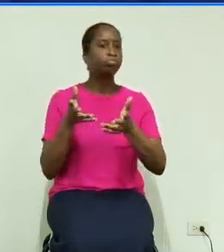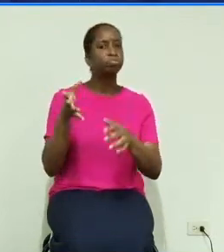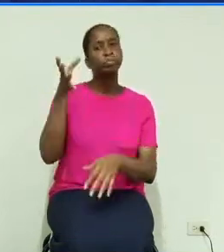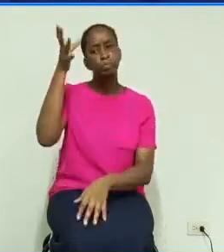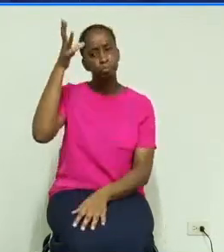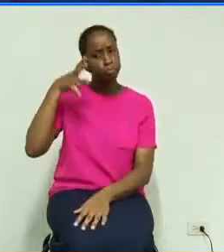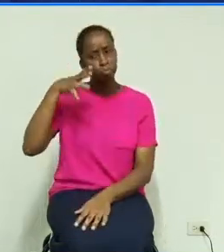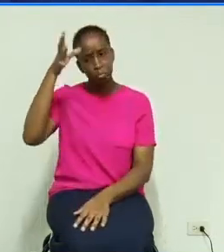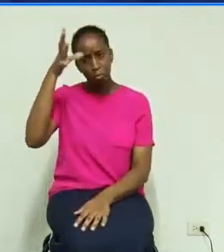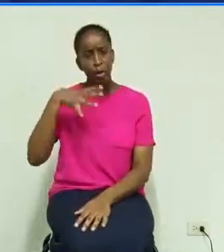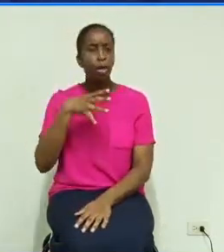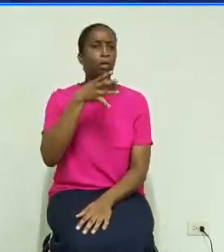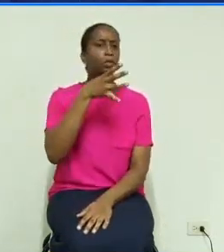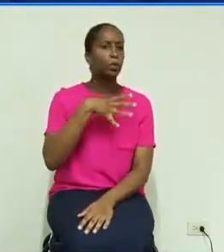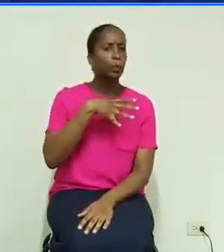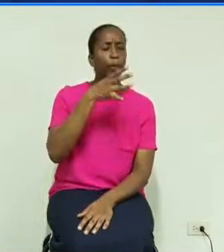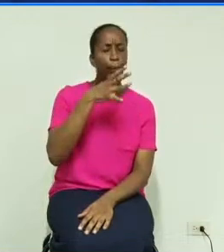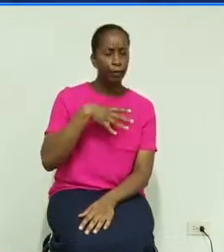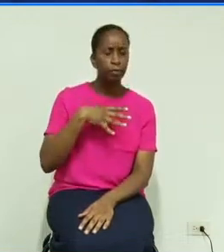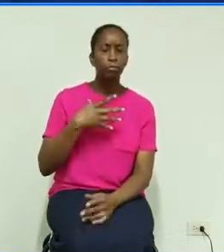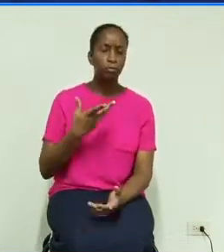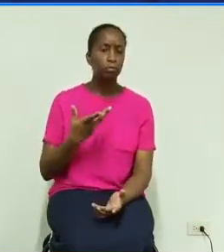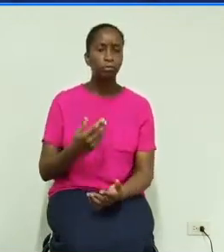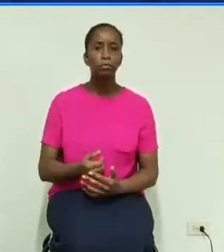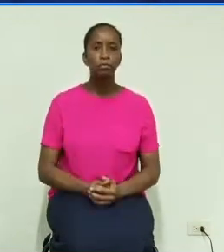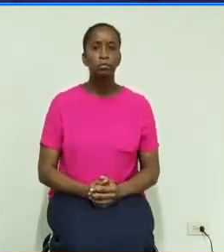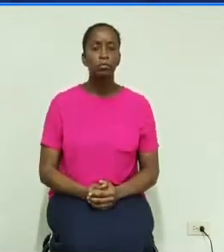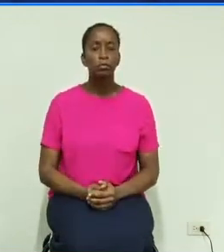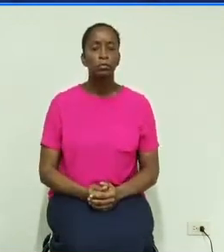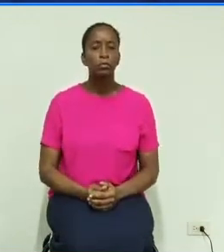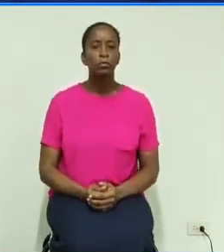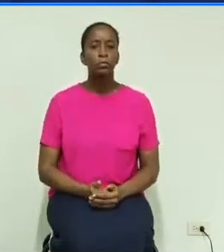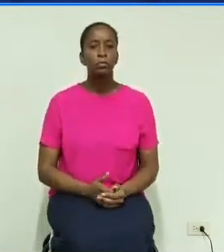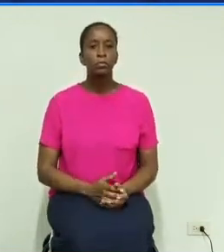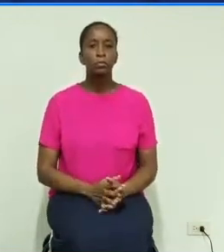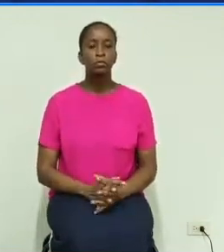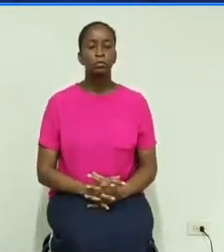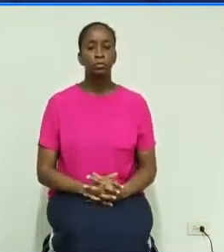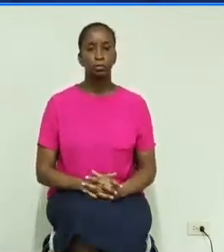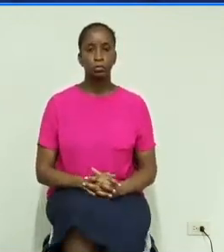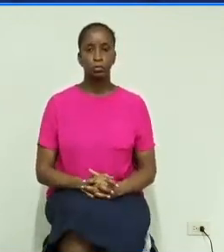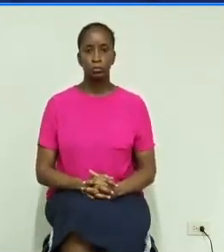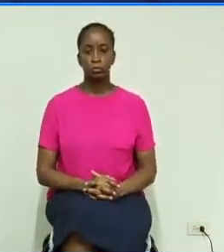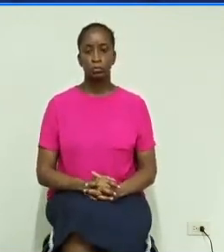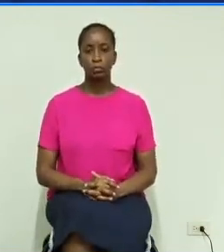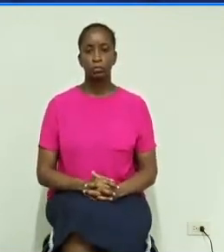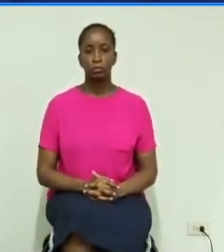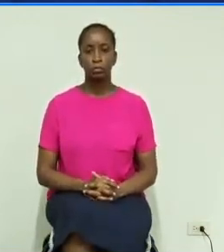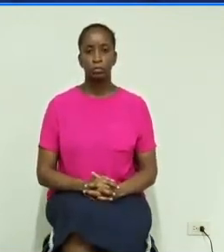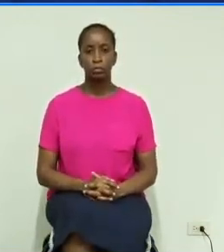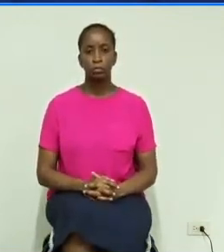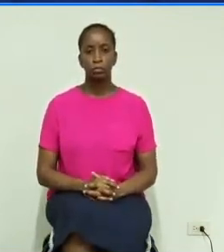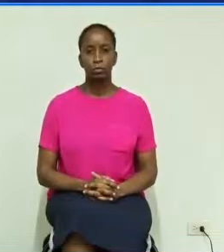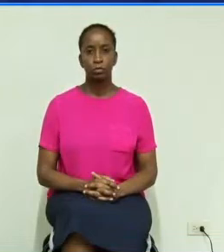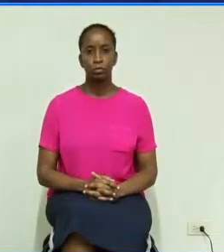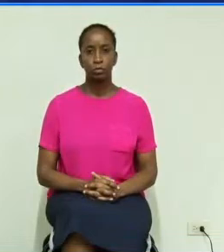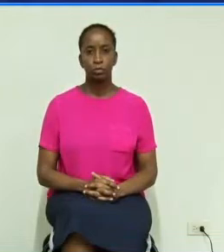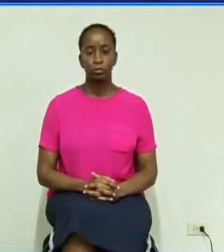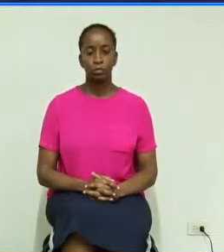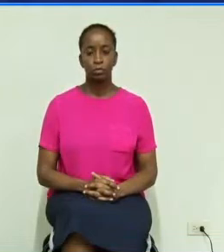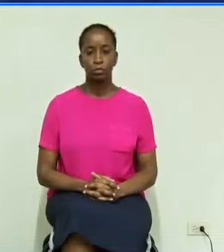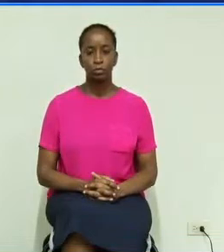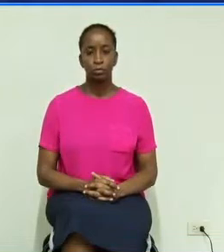this ties into this exercise that we have this evening, because I'm not sure that an all-female cast that we have